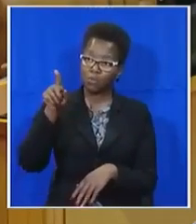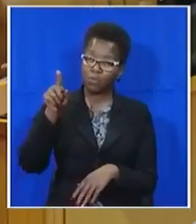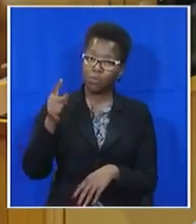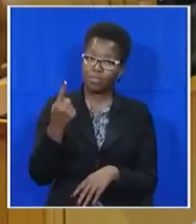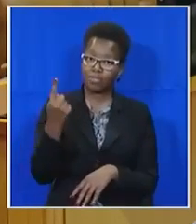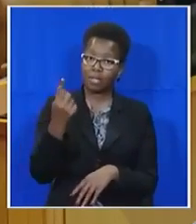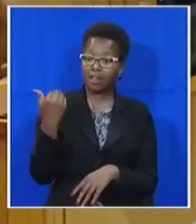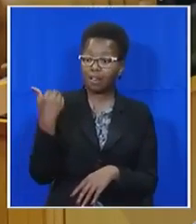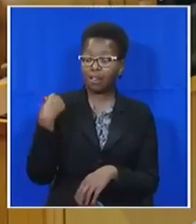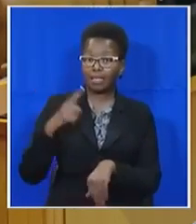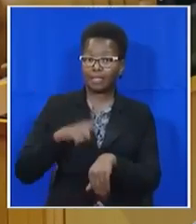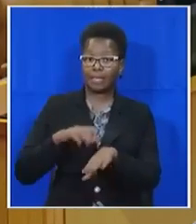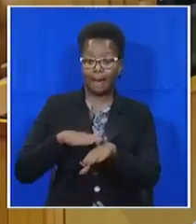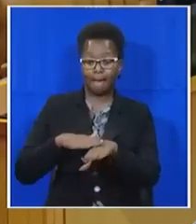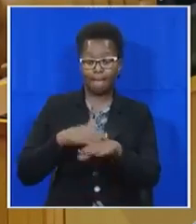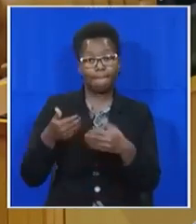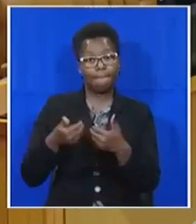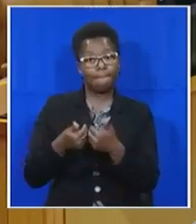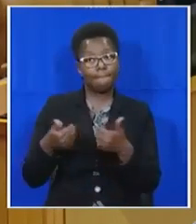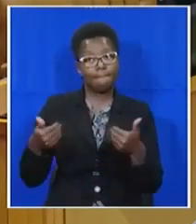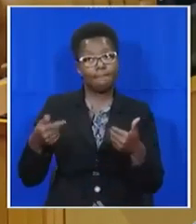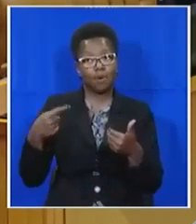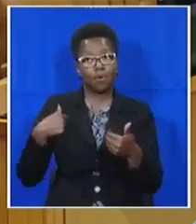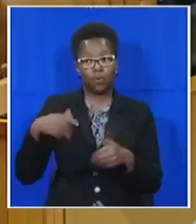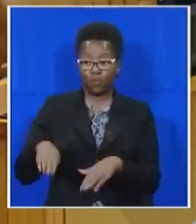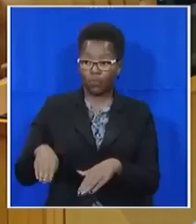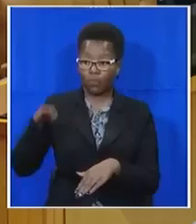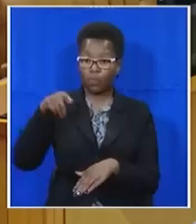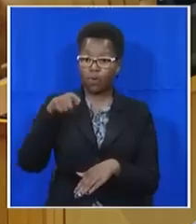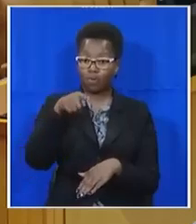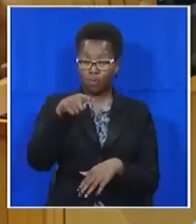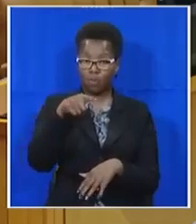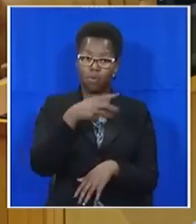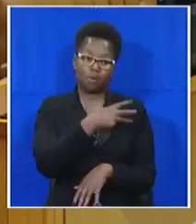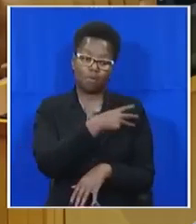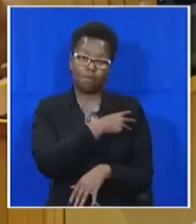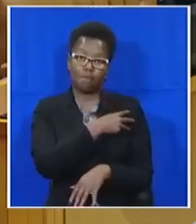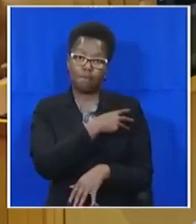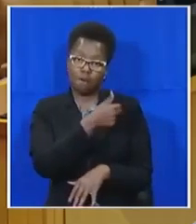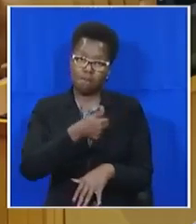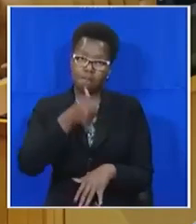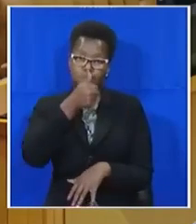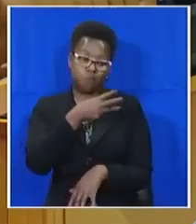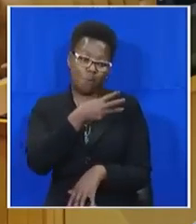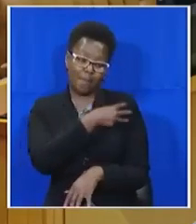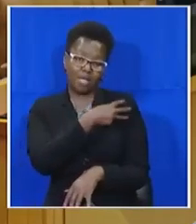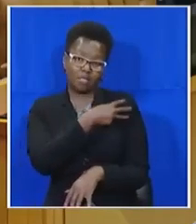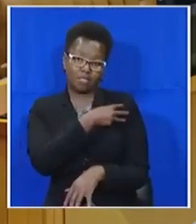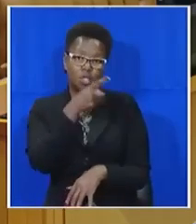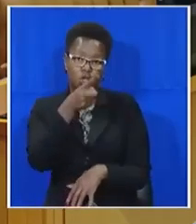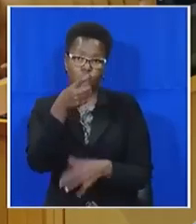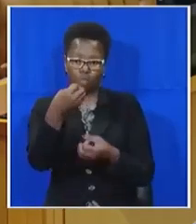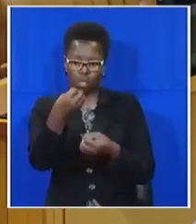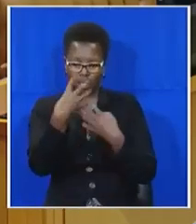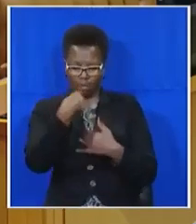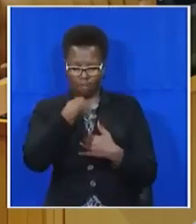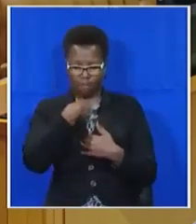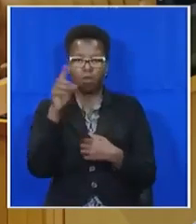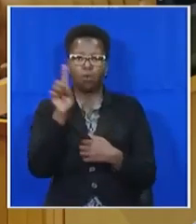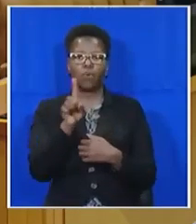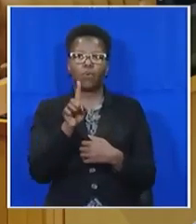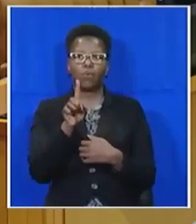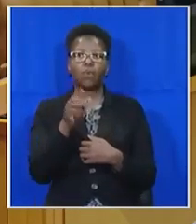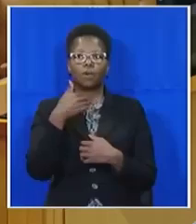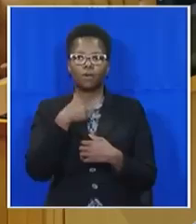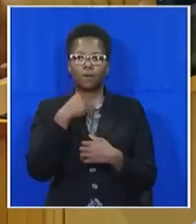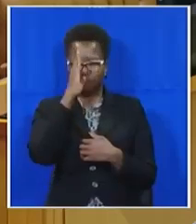an era where Honorable Groenewald Member. was a boss, don't transfer it on me. Honorable Member, leave I'm the telling House. the truth. I